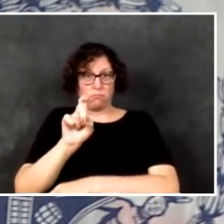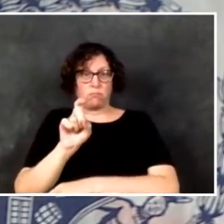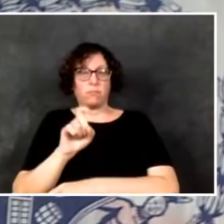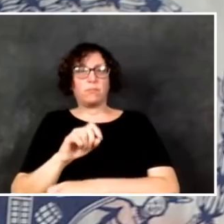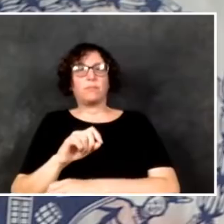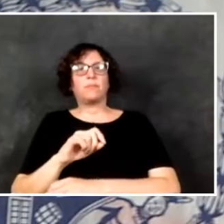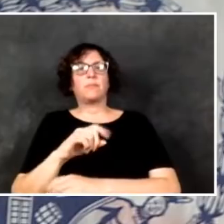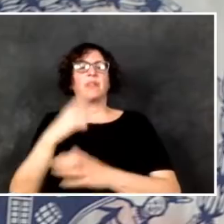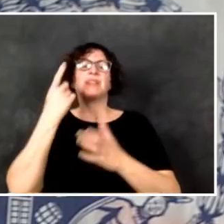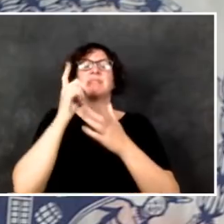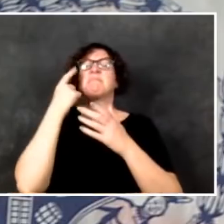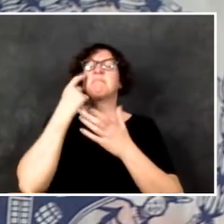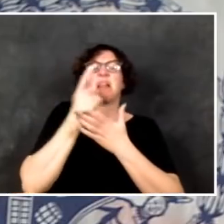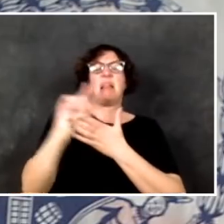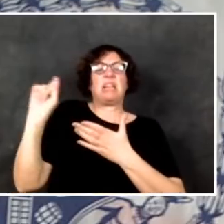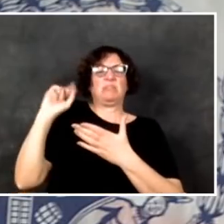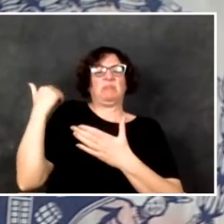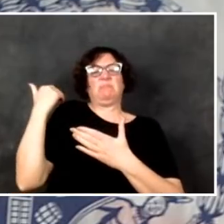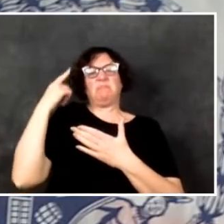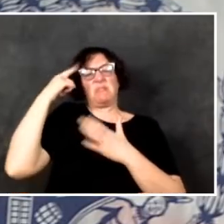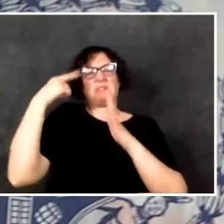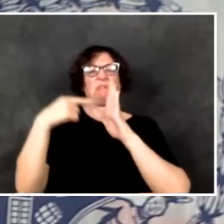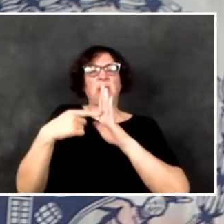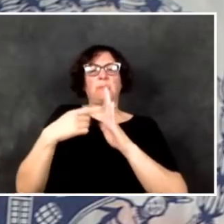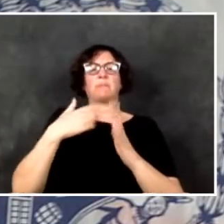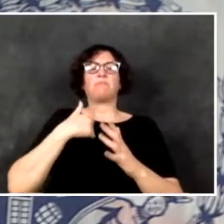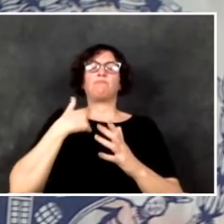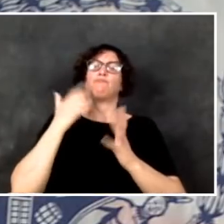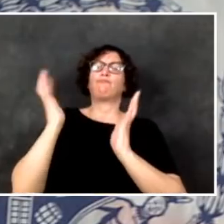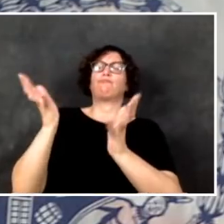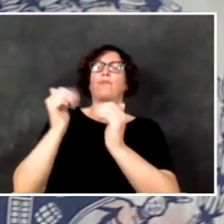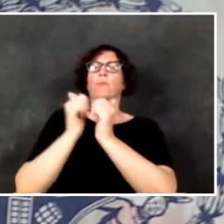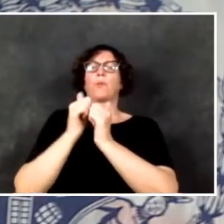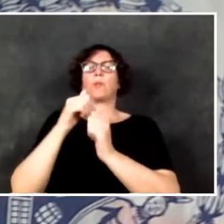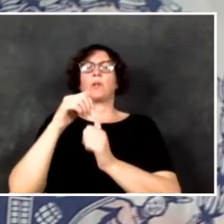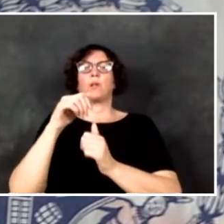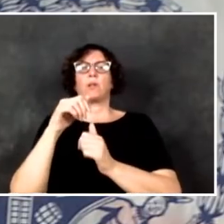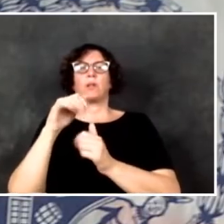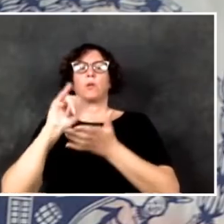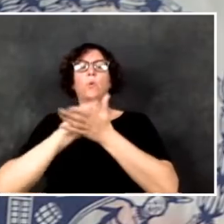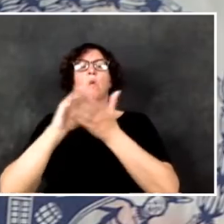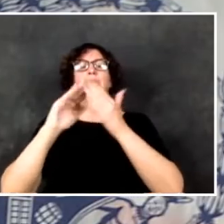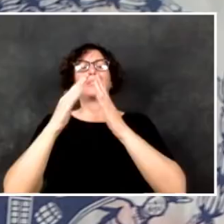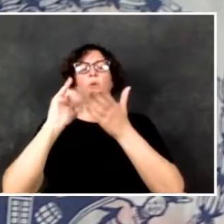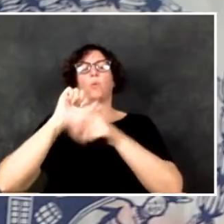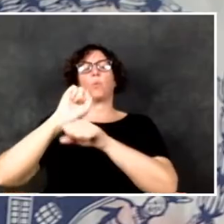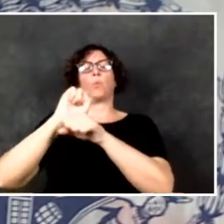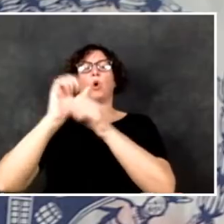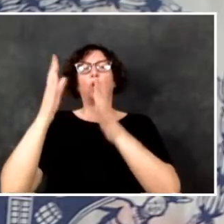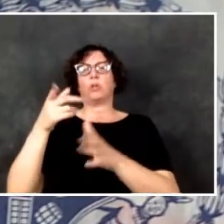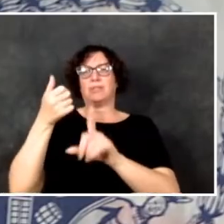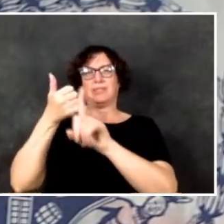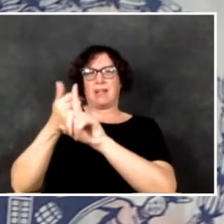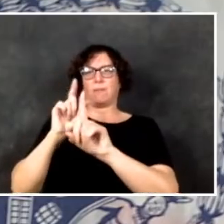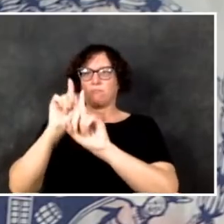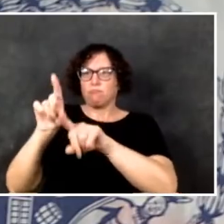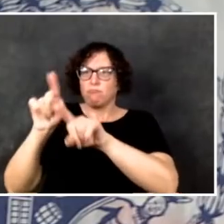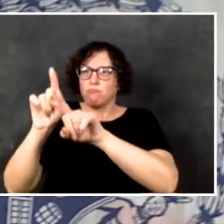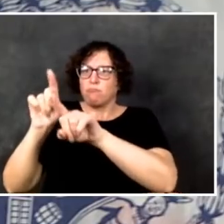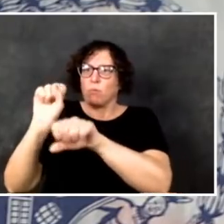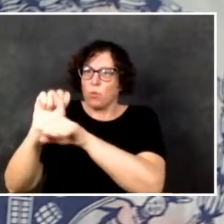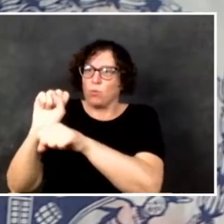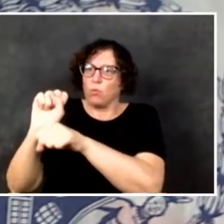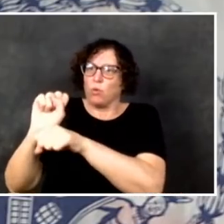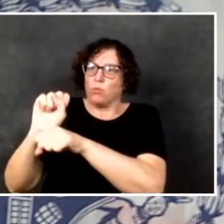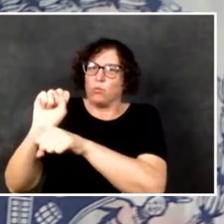still had to report to the office, while at the same time the city's Board of Elections had announced that all employees over 60 or with underlying health conditions could